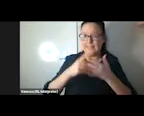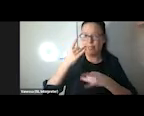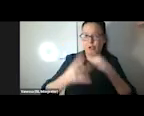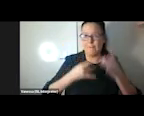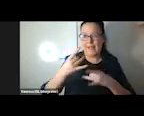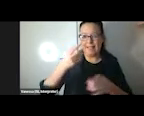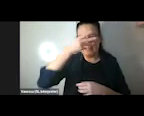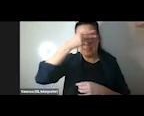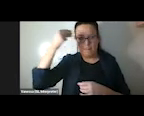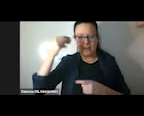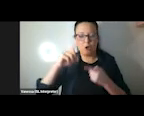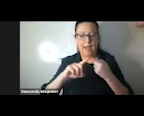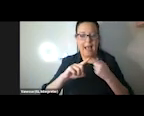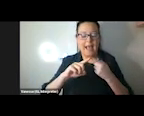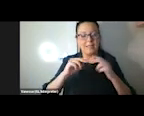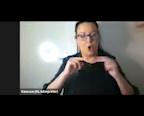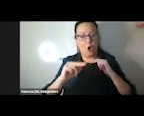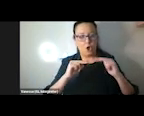and autism, amongst others.